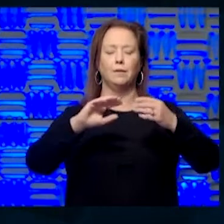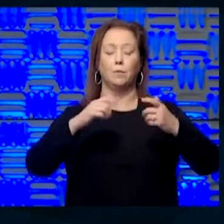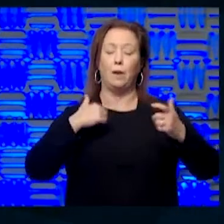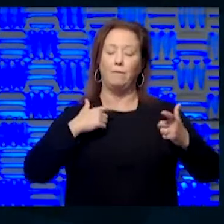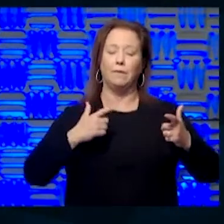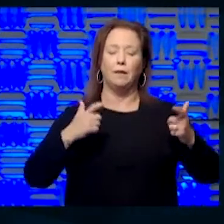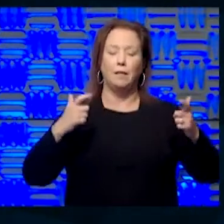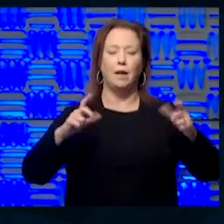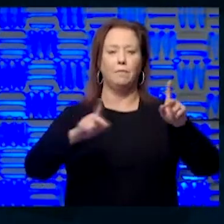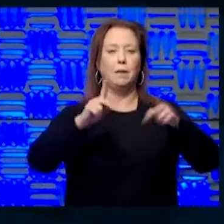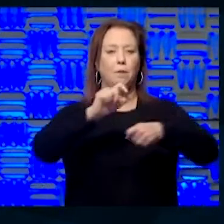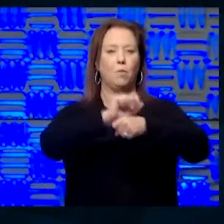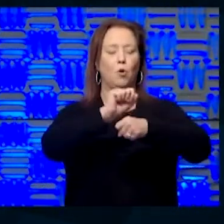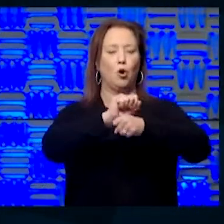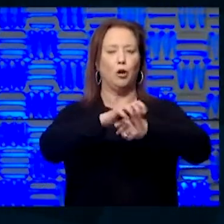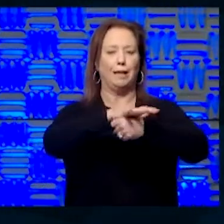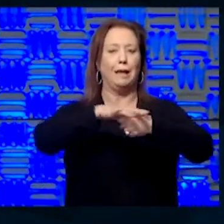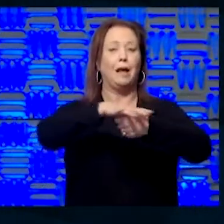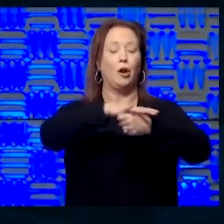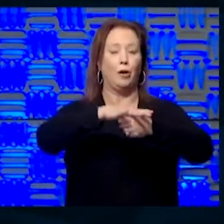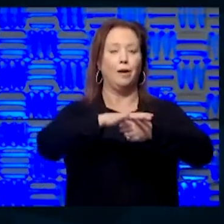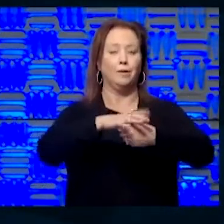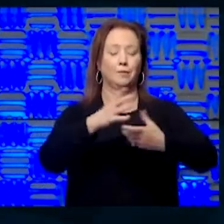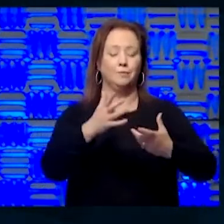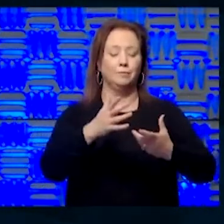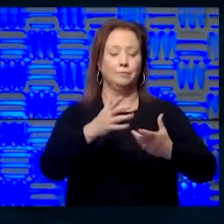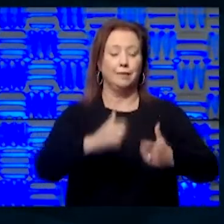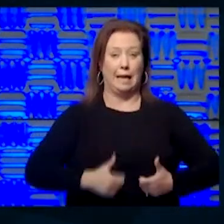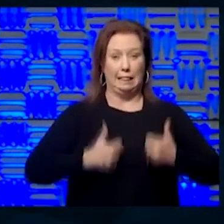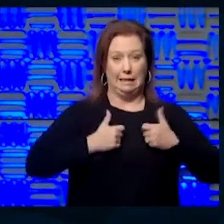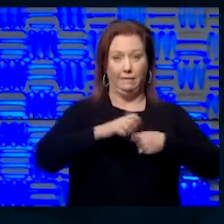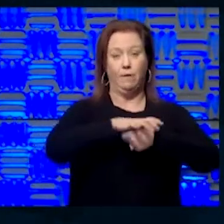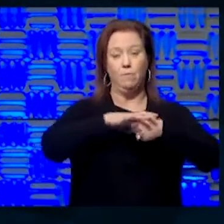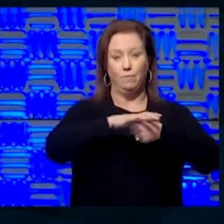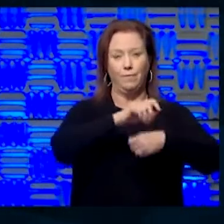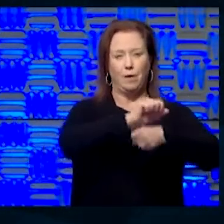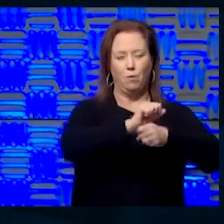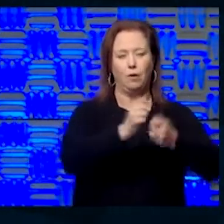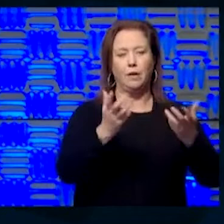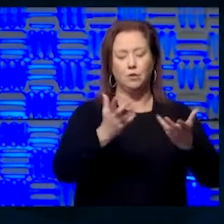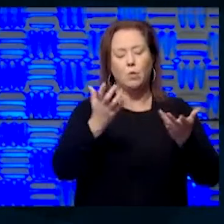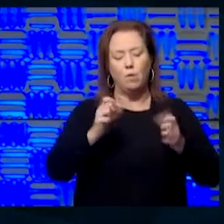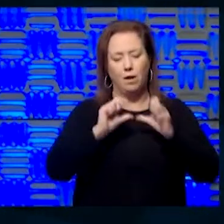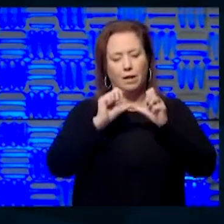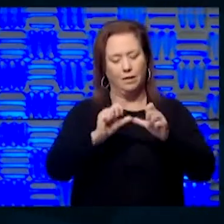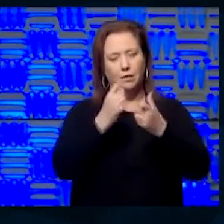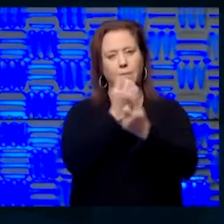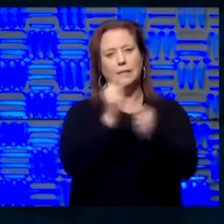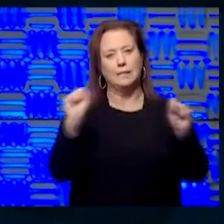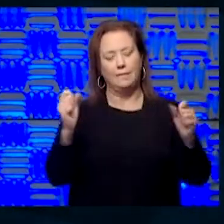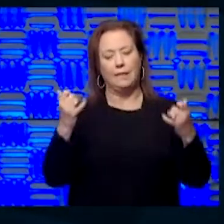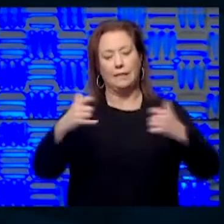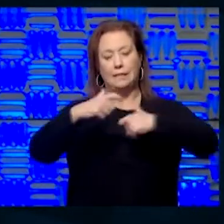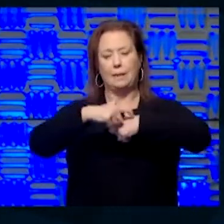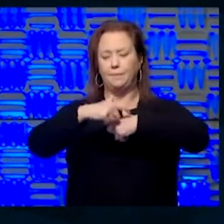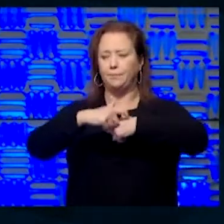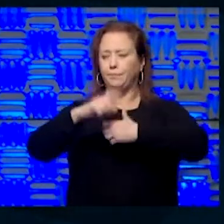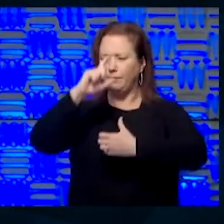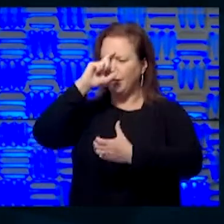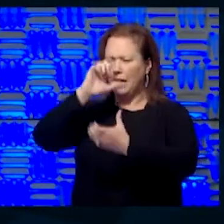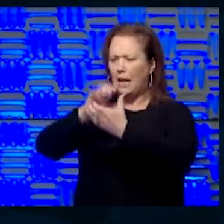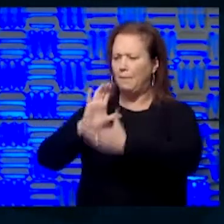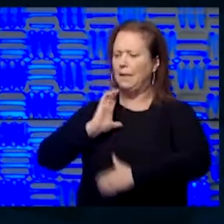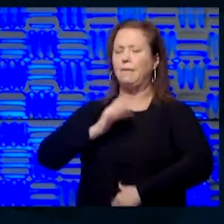So, very important, which is why we're trying to be as safe as we can at these times. And I believe